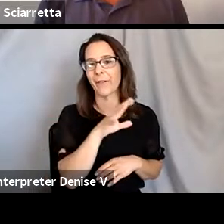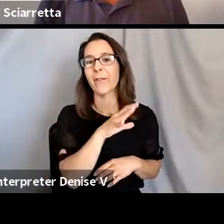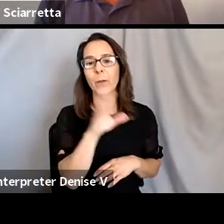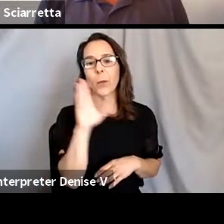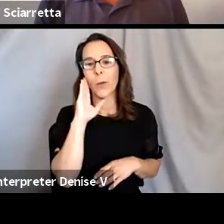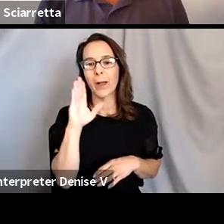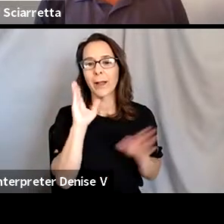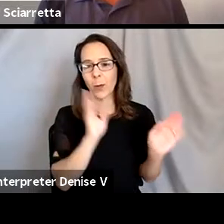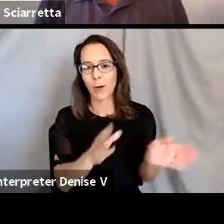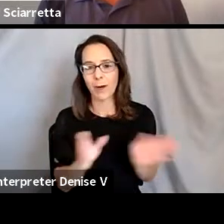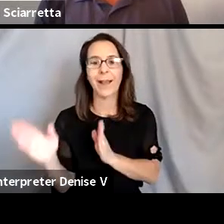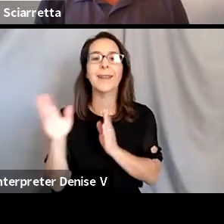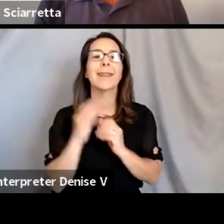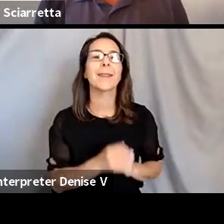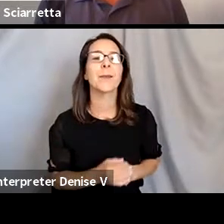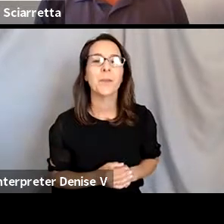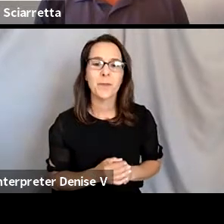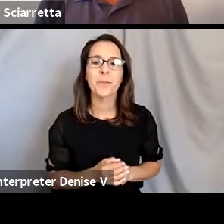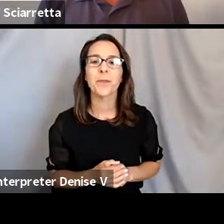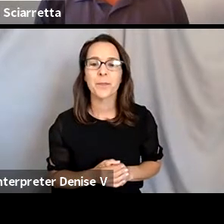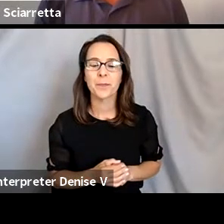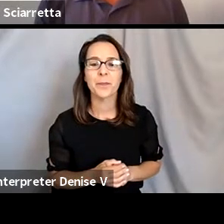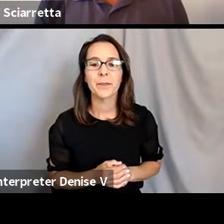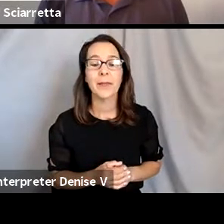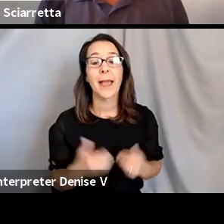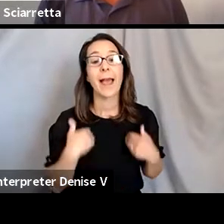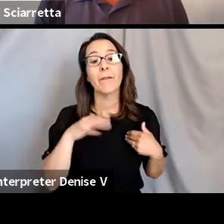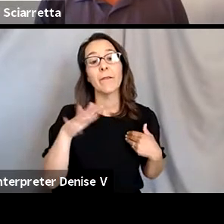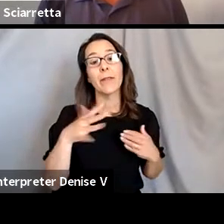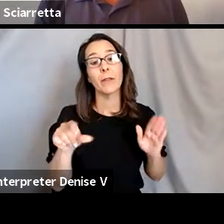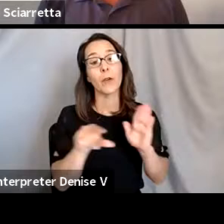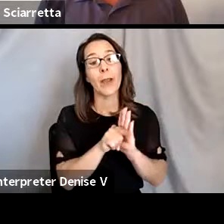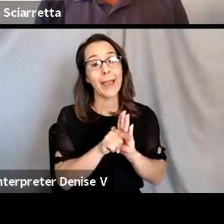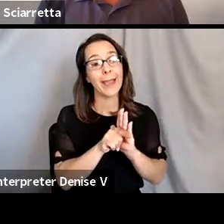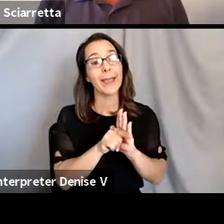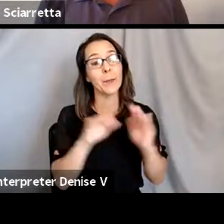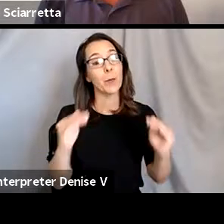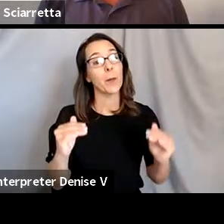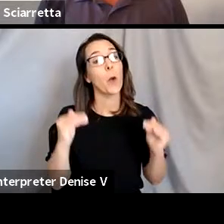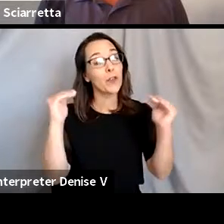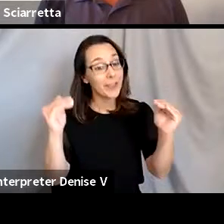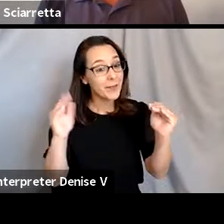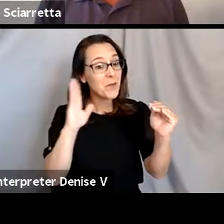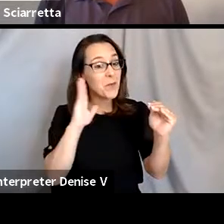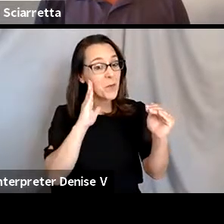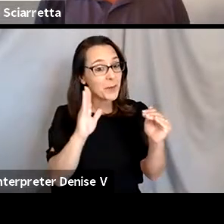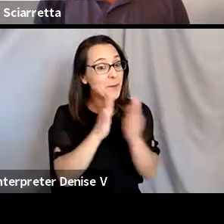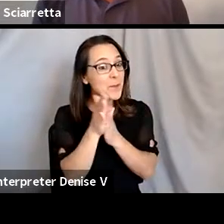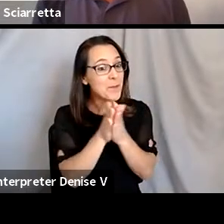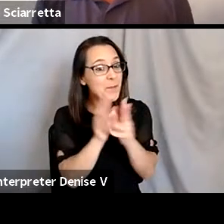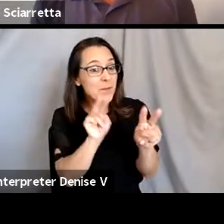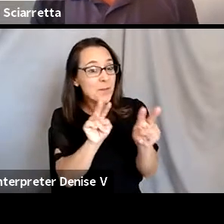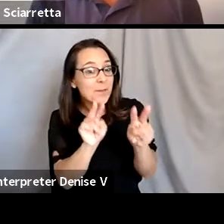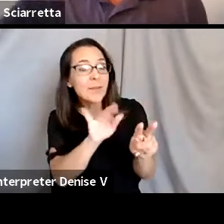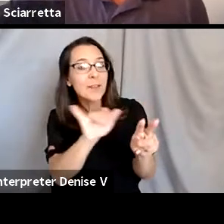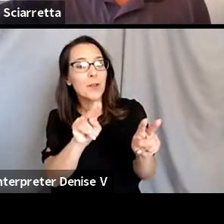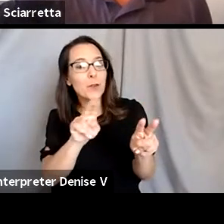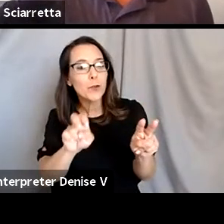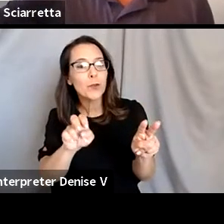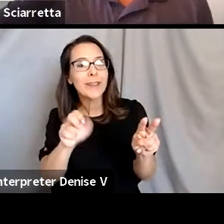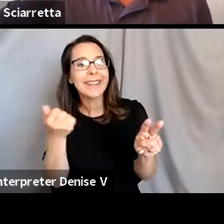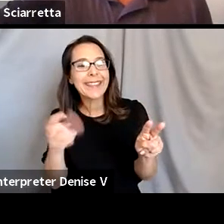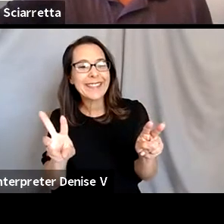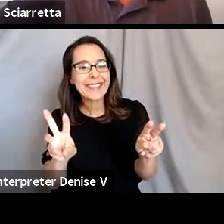have information on that. We have our 5th grade promotion to look forward to. That will be on June 16th. It's